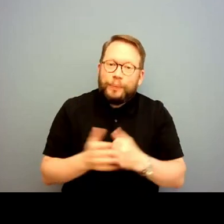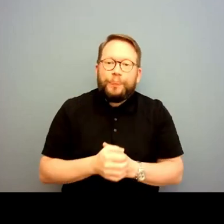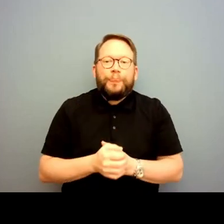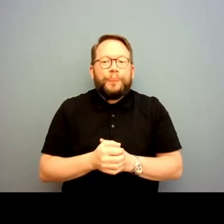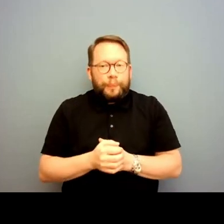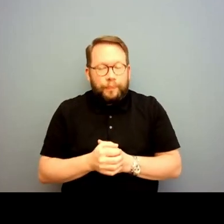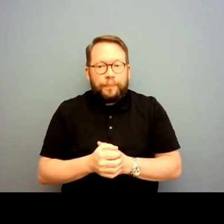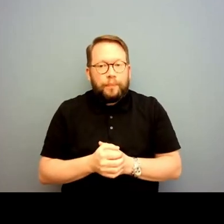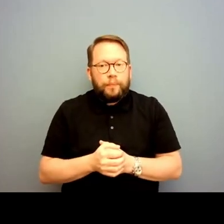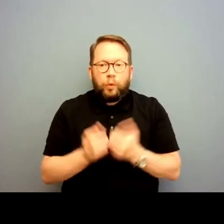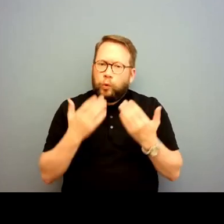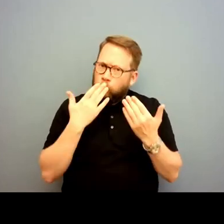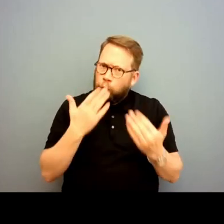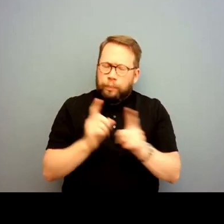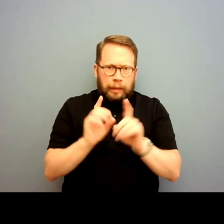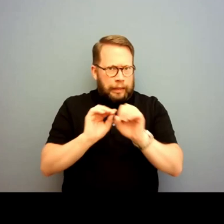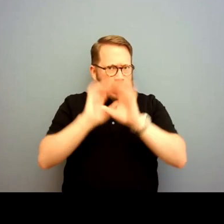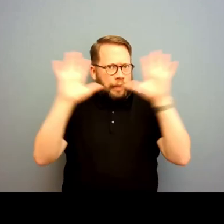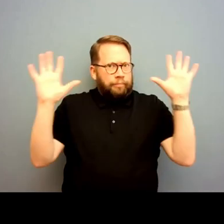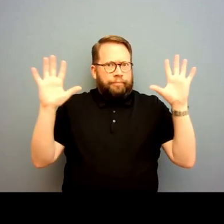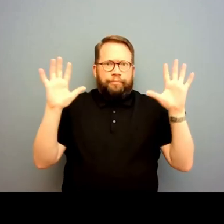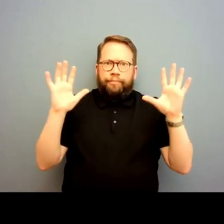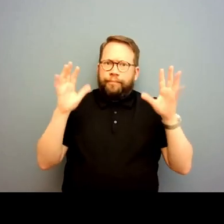powerful set of messages to